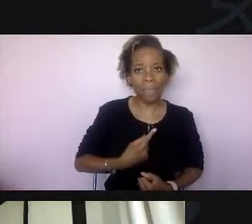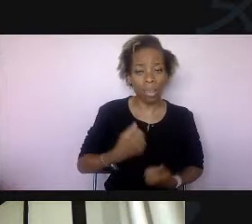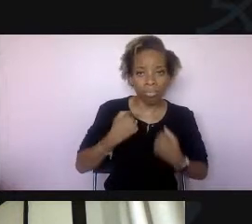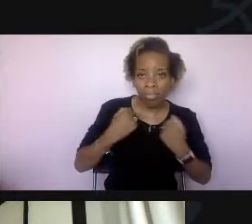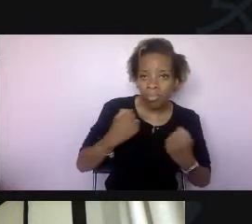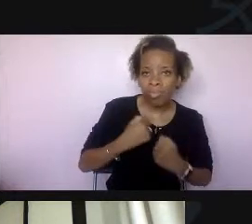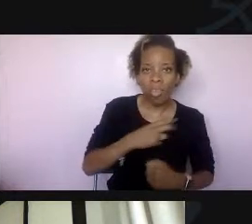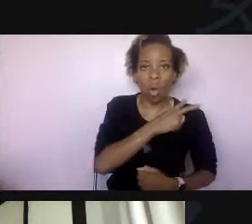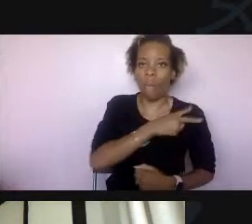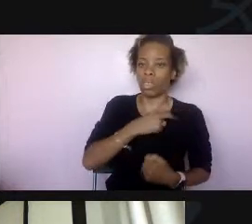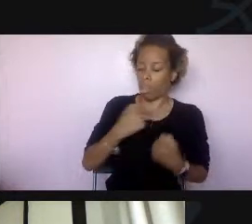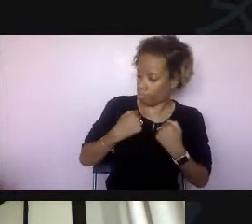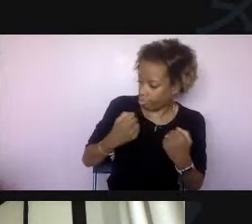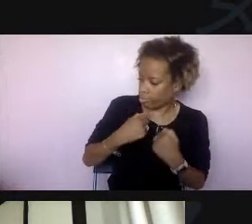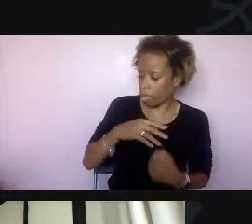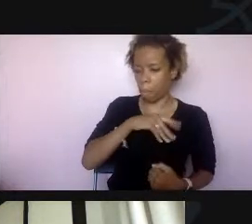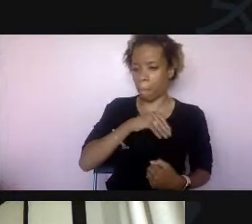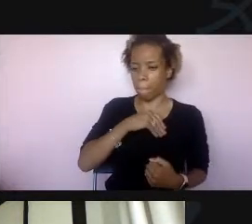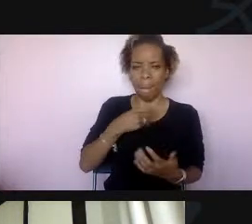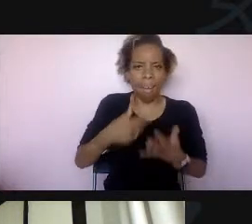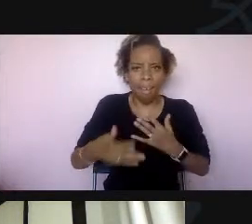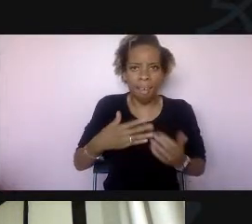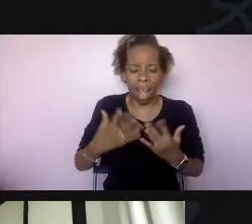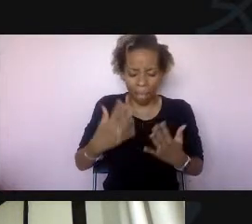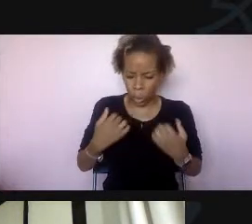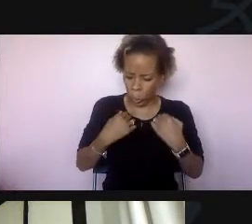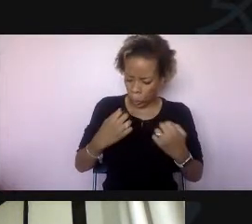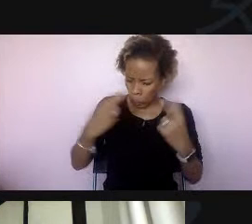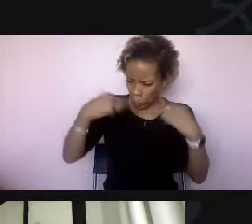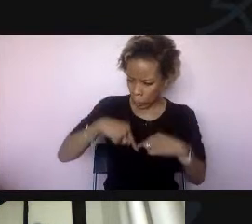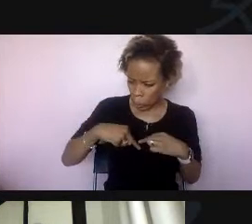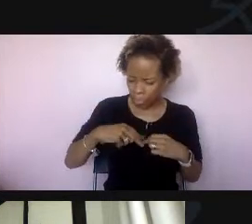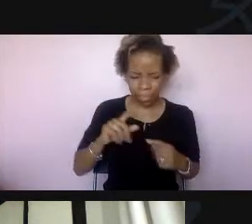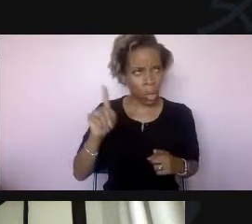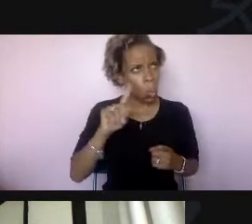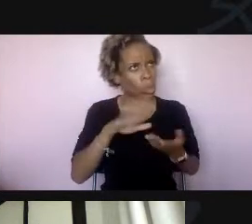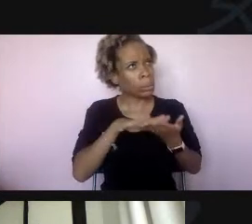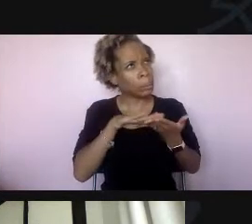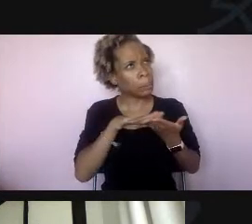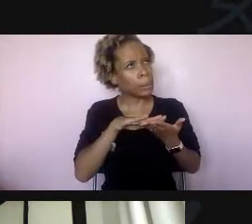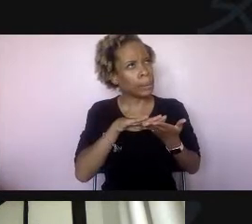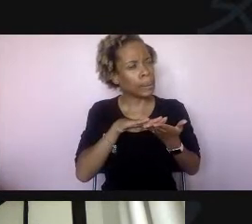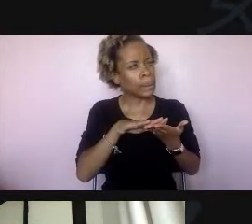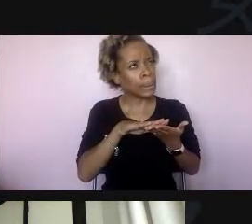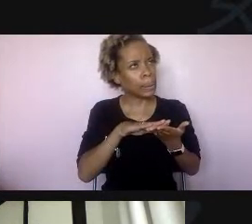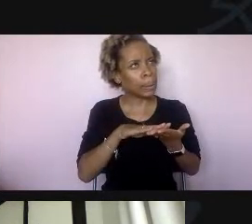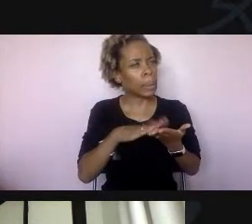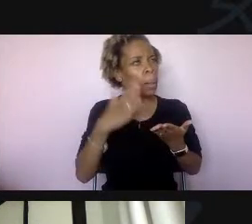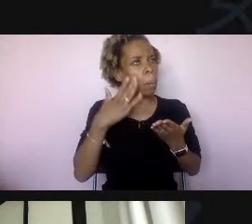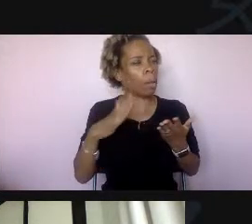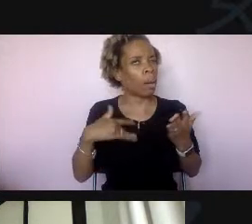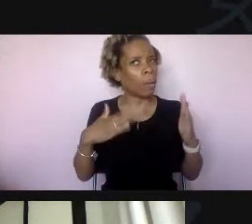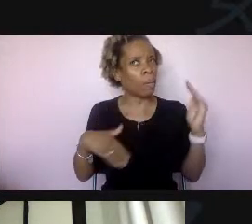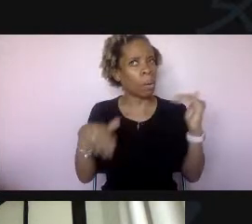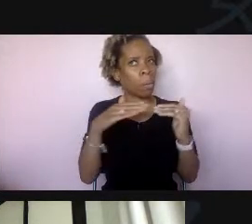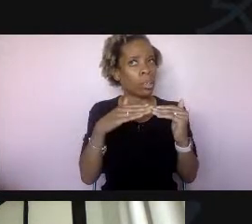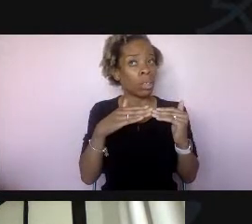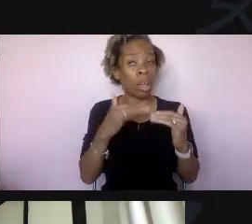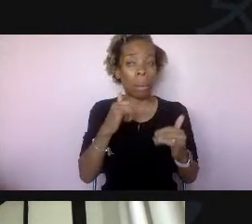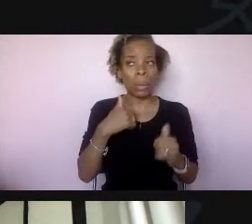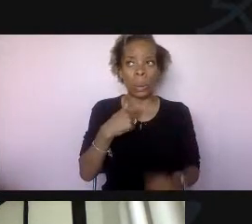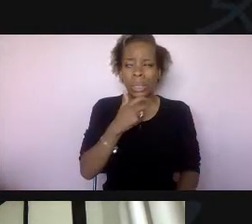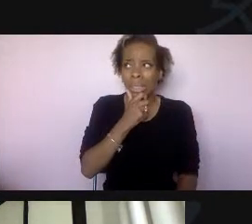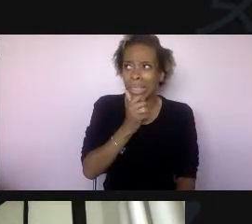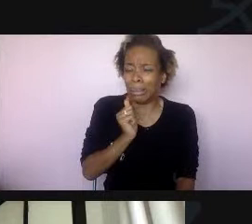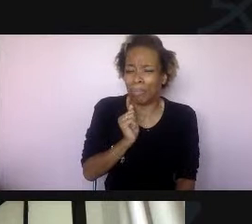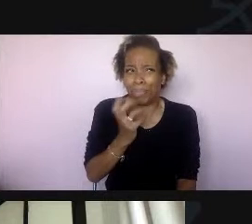as officials. We have to start with ourselves of what that actually means. And if we're too nervous to put our faces